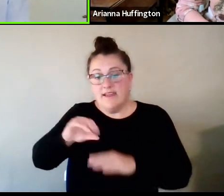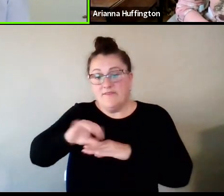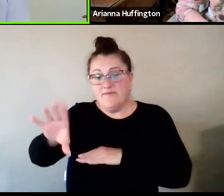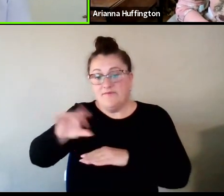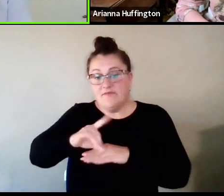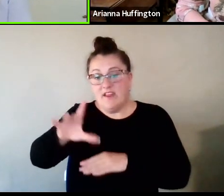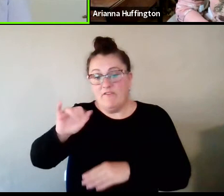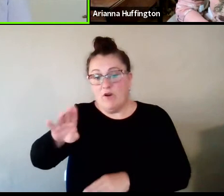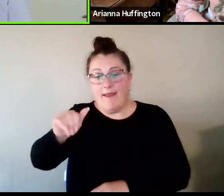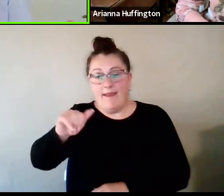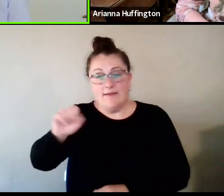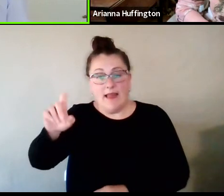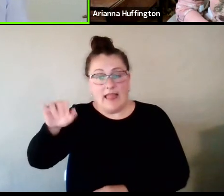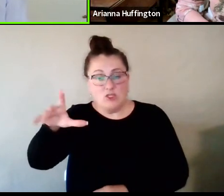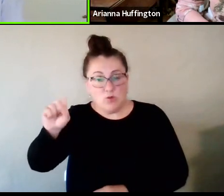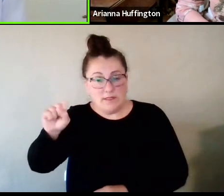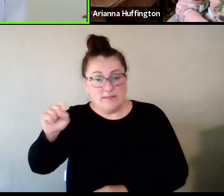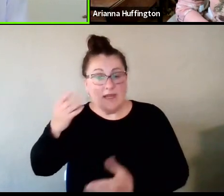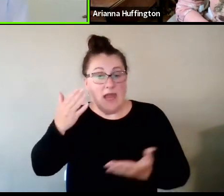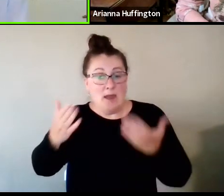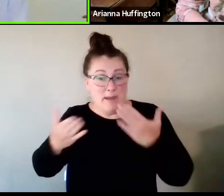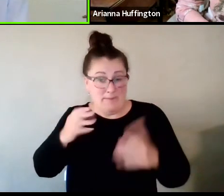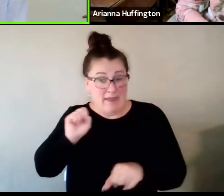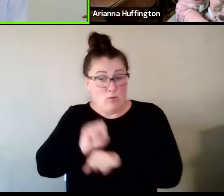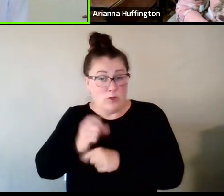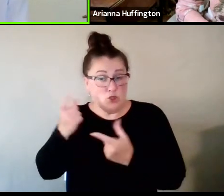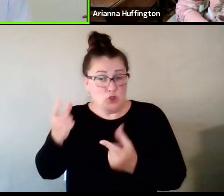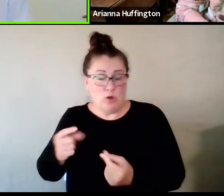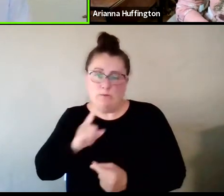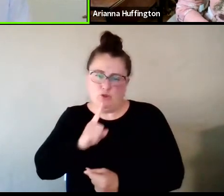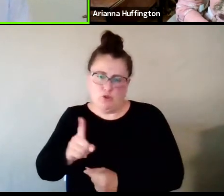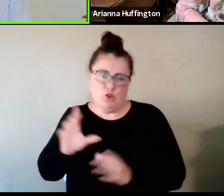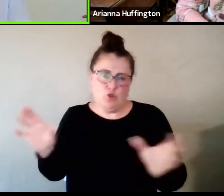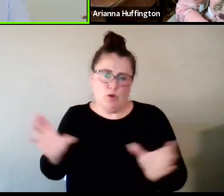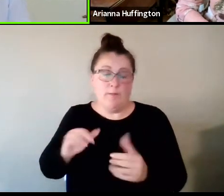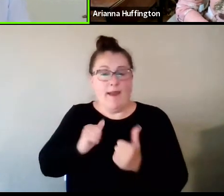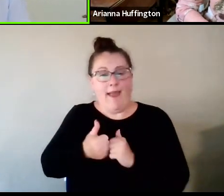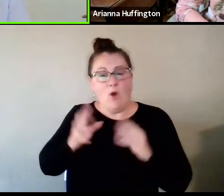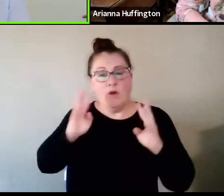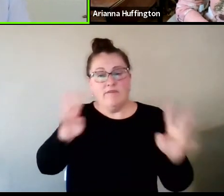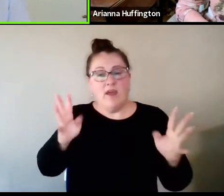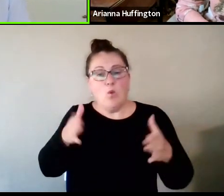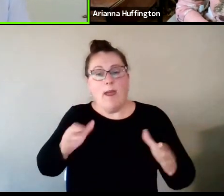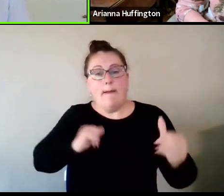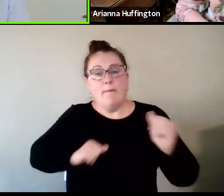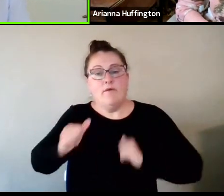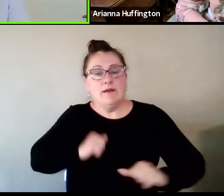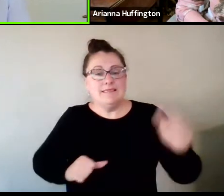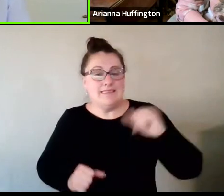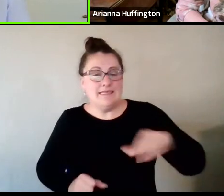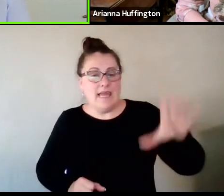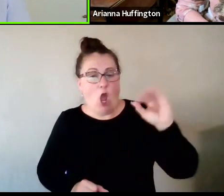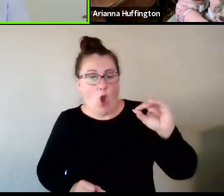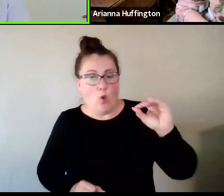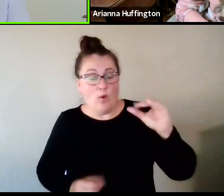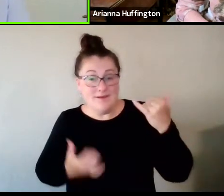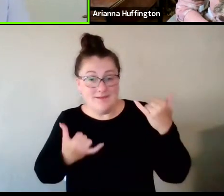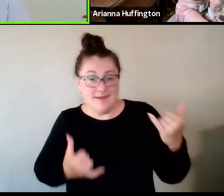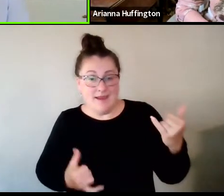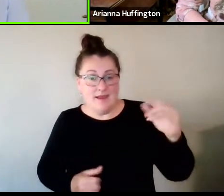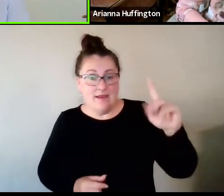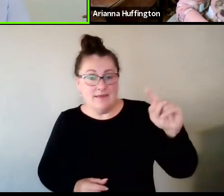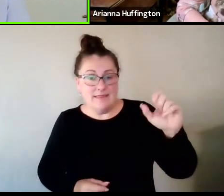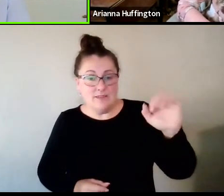Lewis, maybe they have some work to do, and I'm sure they're doing it on how do we evaluate the performance of a CEO? Today, it's only the